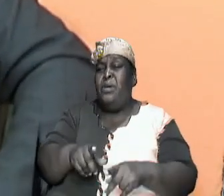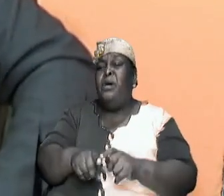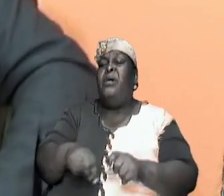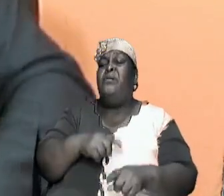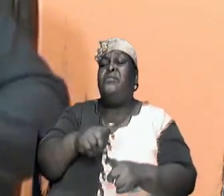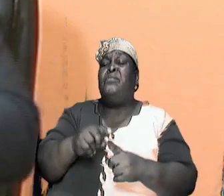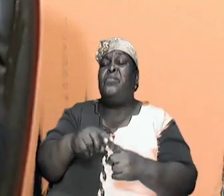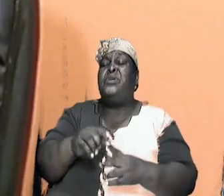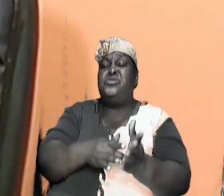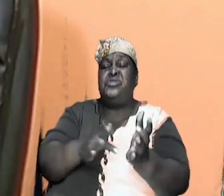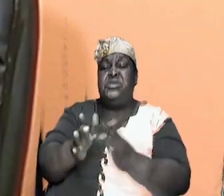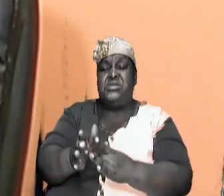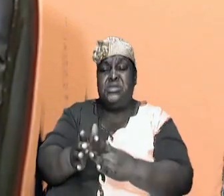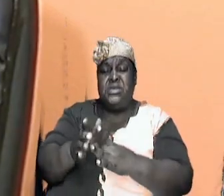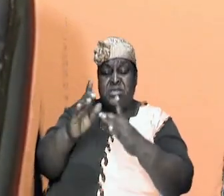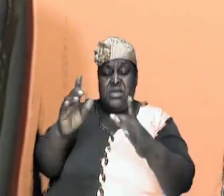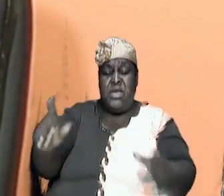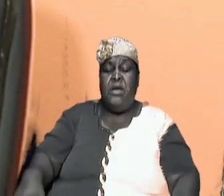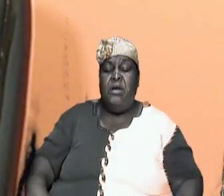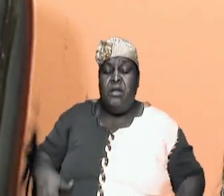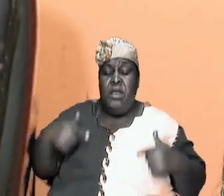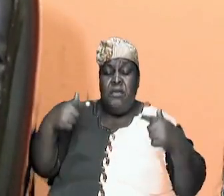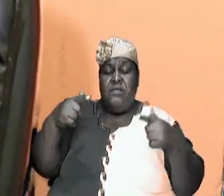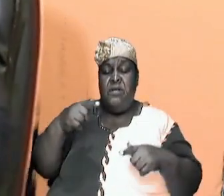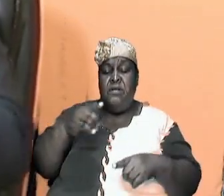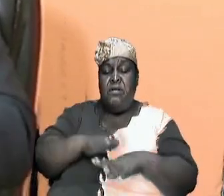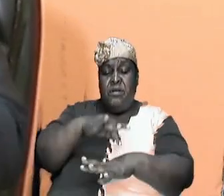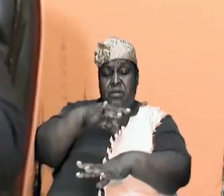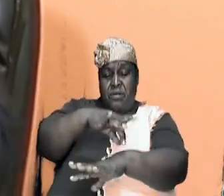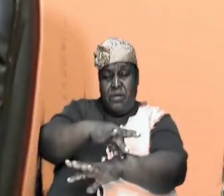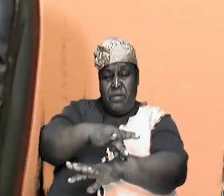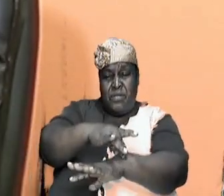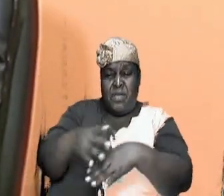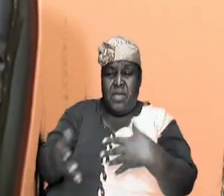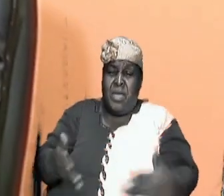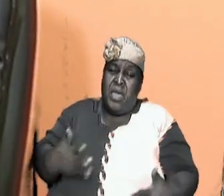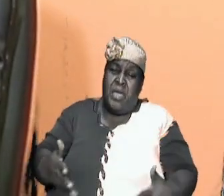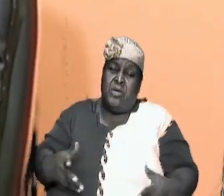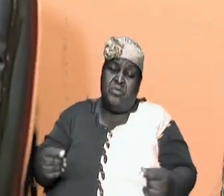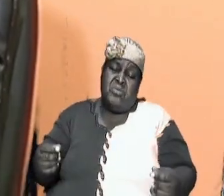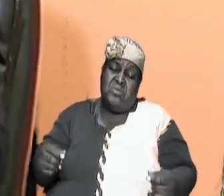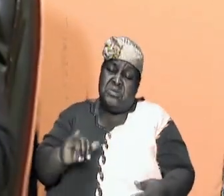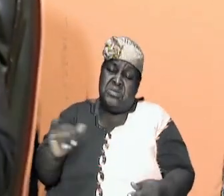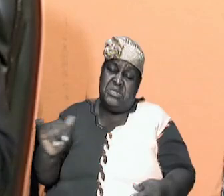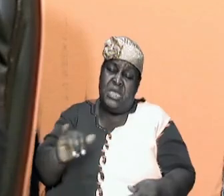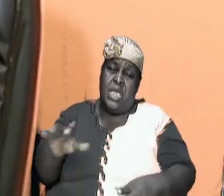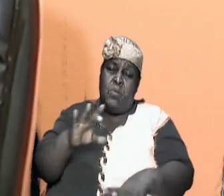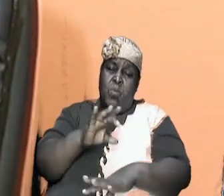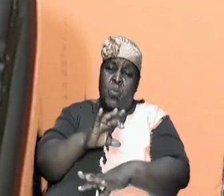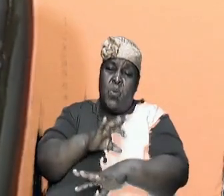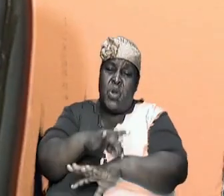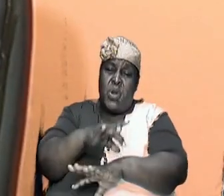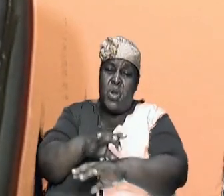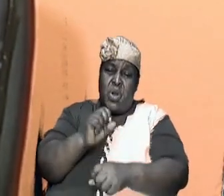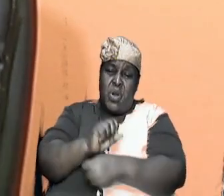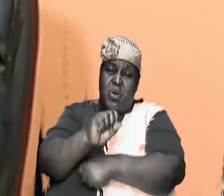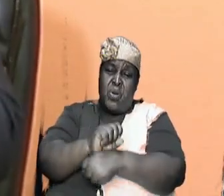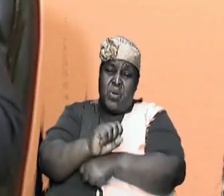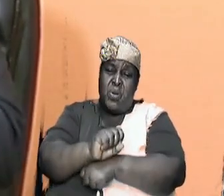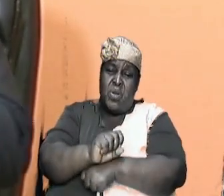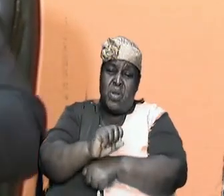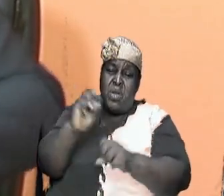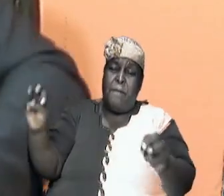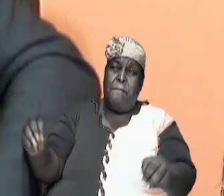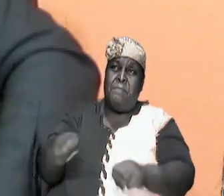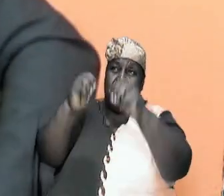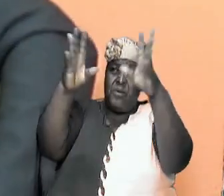was upon the earth. They were operating in the same vein. They were probably doing the same type of work in terms of miracles and teaching. And